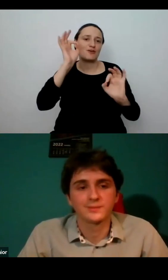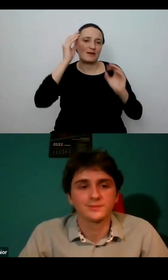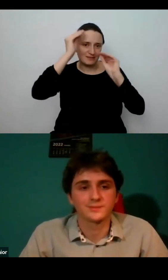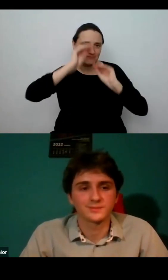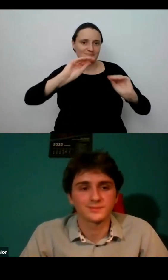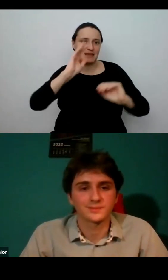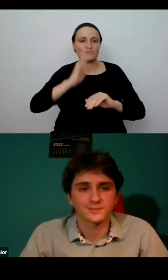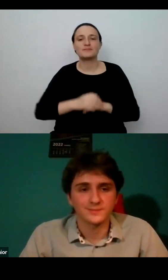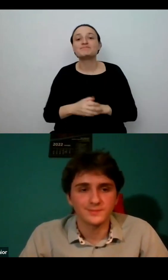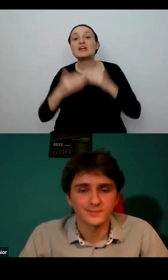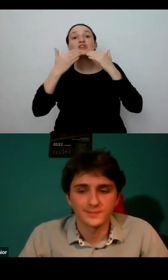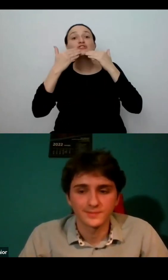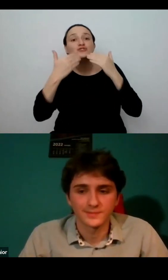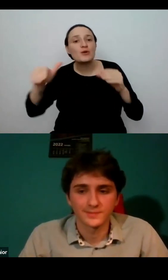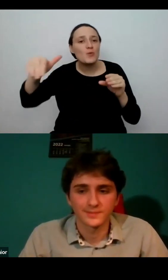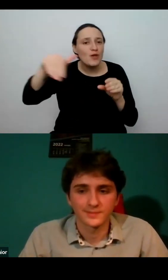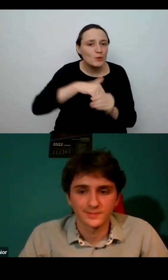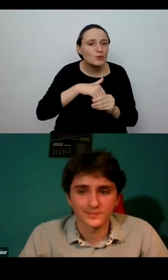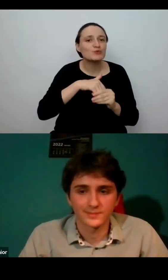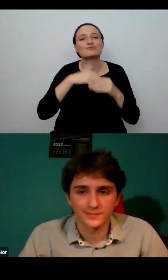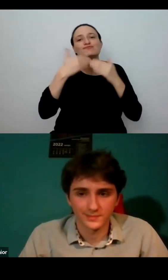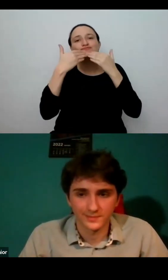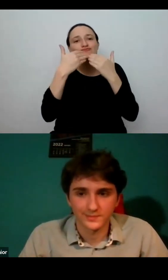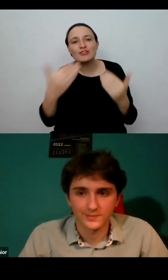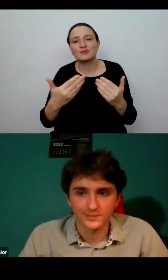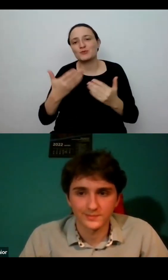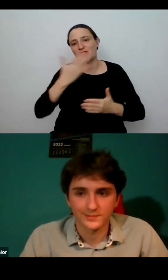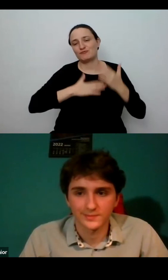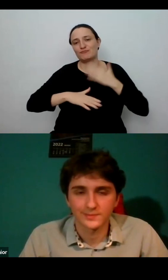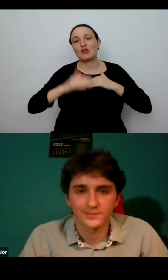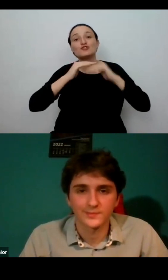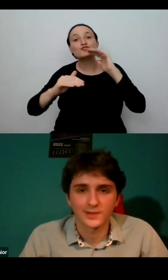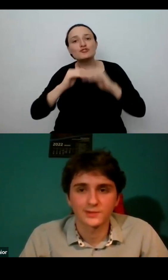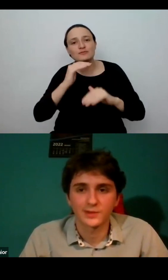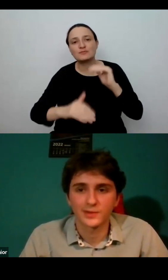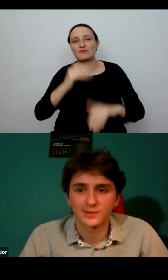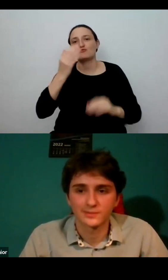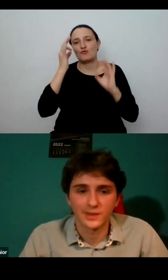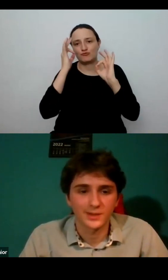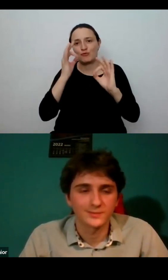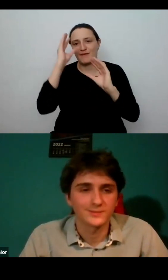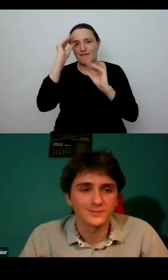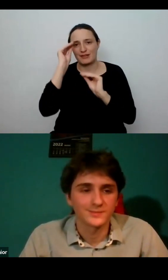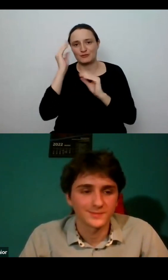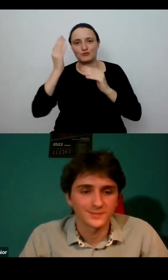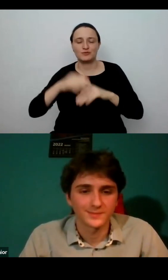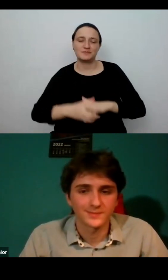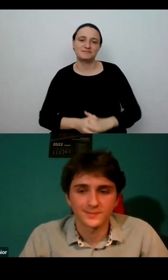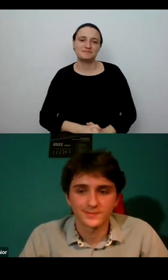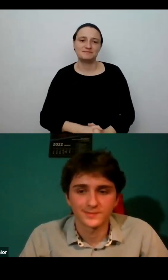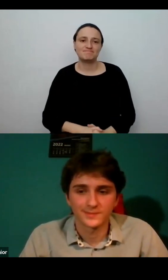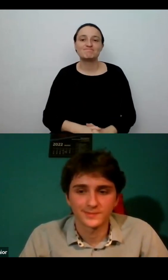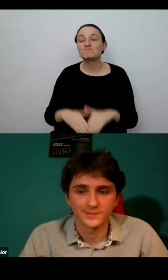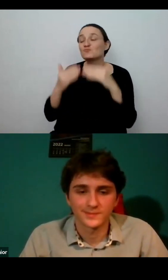night. Thanks for having me. Thank you very much. Bye-bye. Bye.